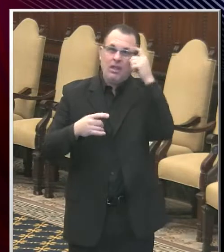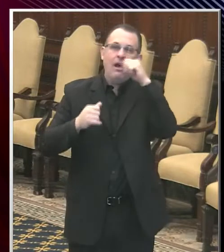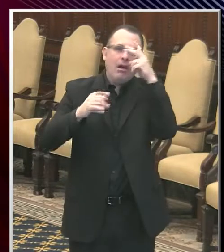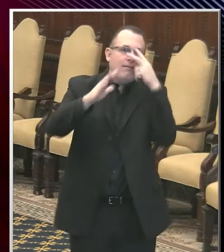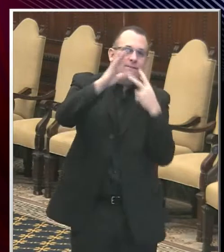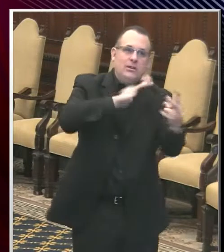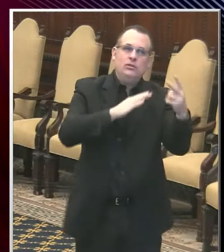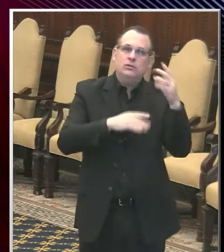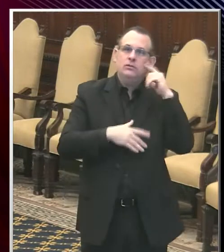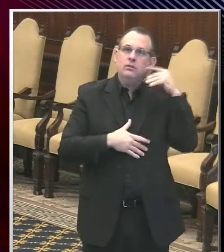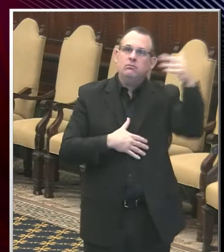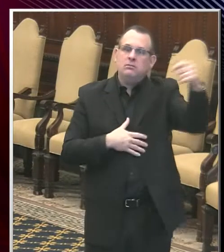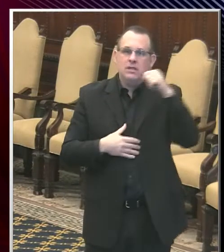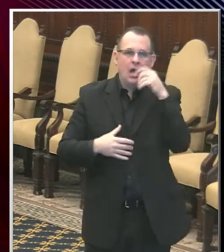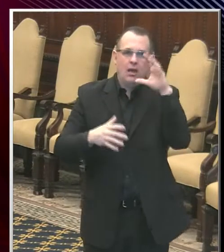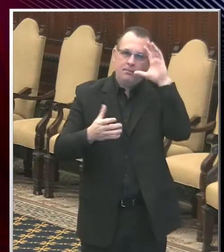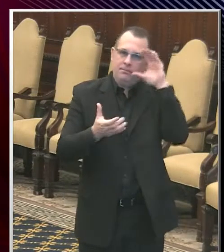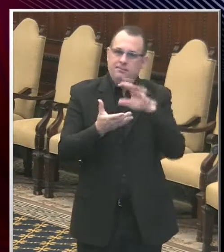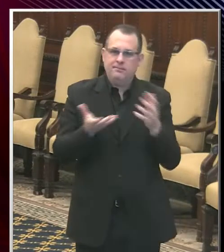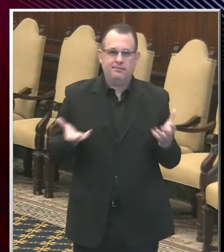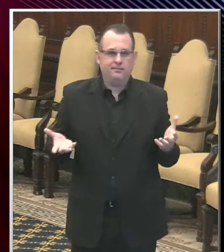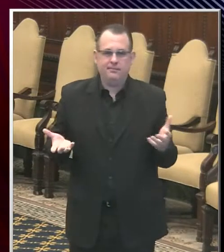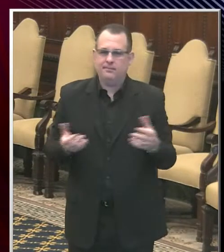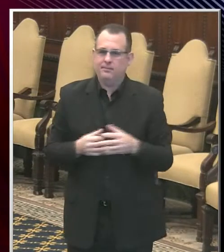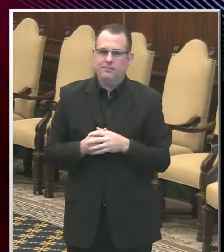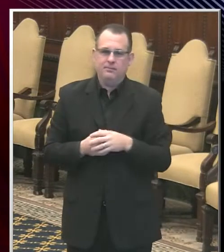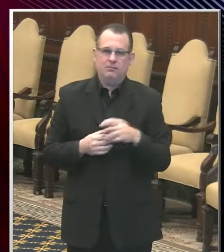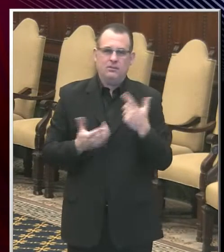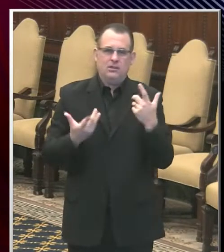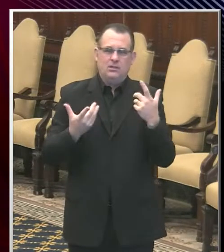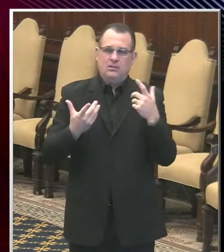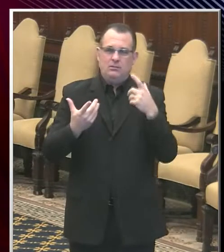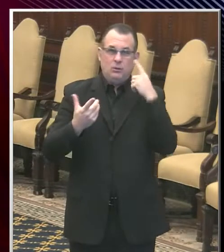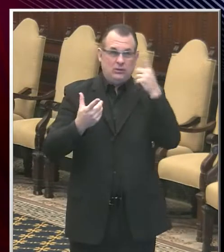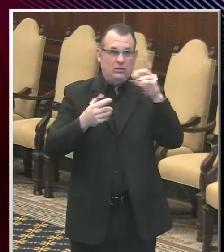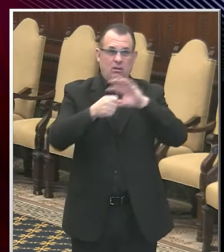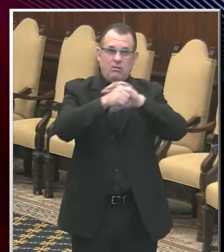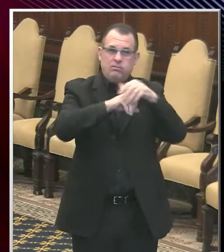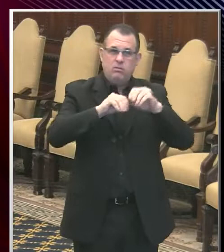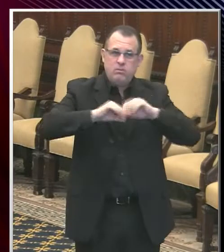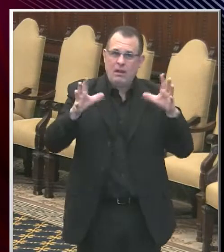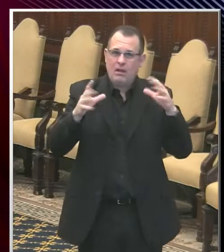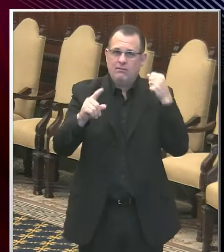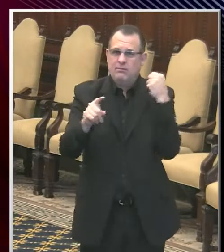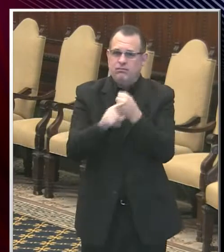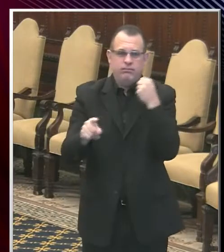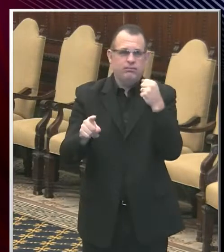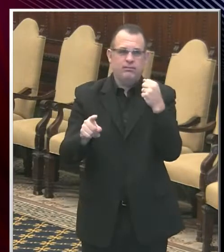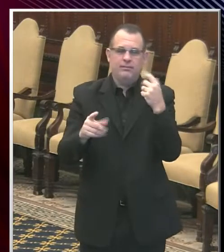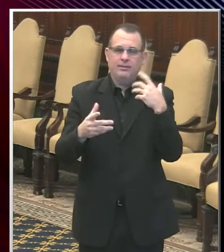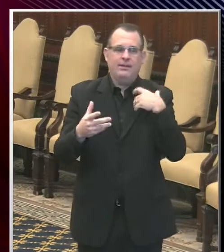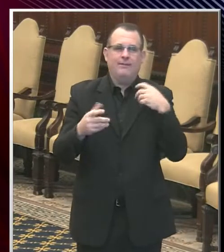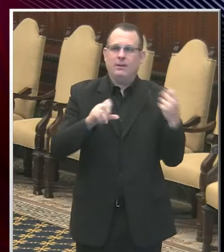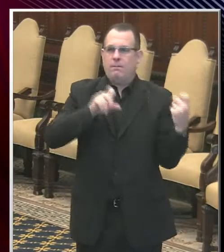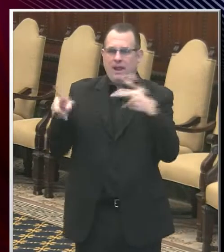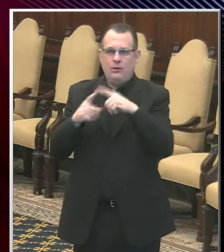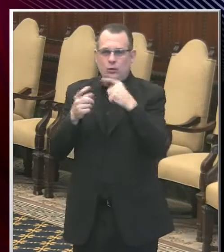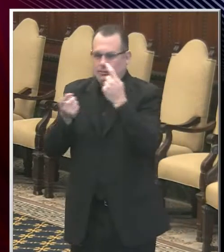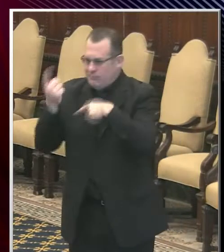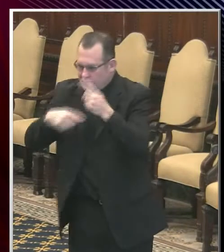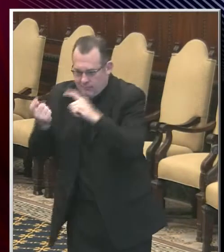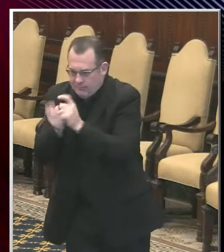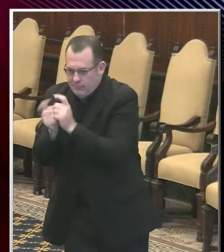face of a global pandemic and an economic catastrophe, we must address both with bold decisions so that this government operates within its